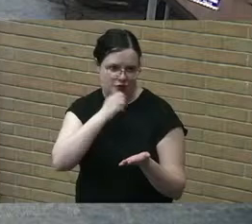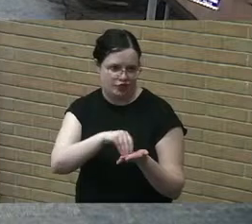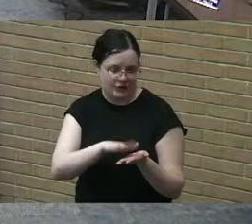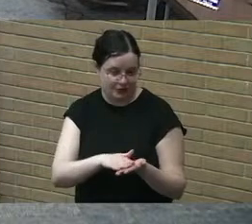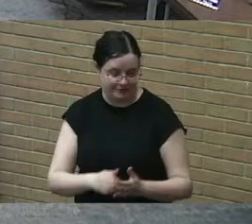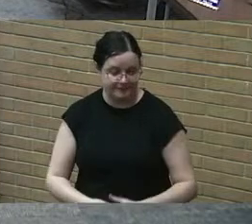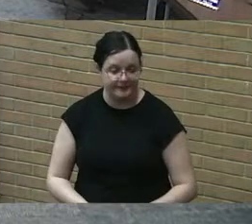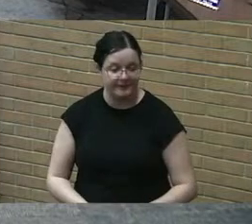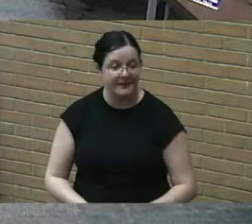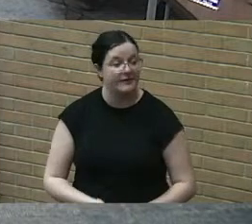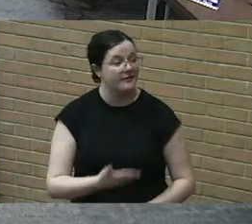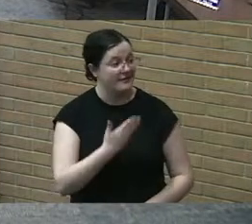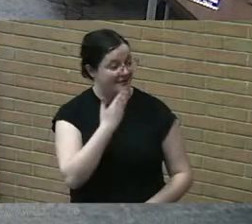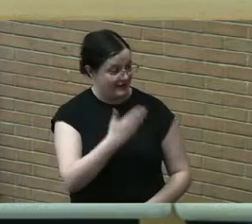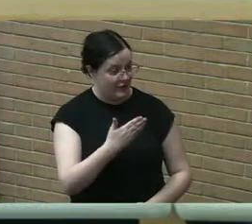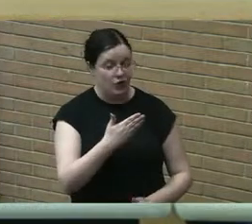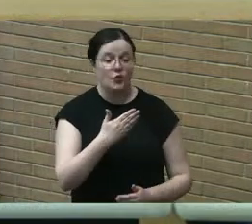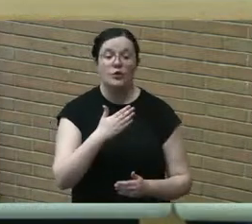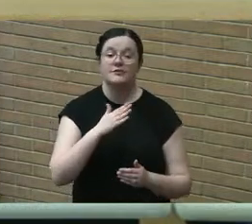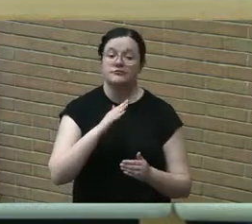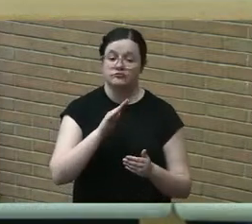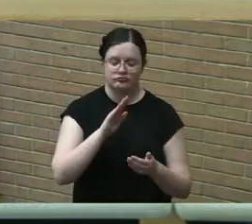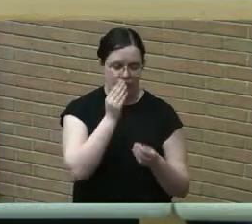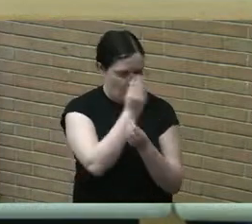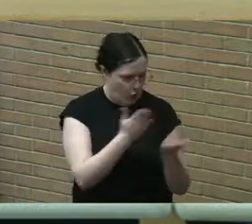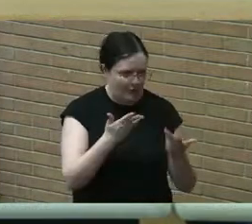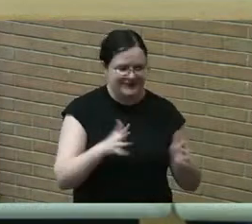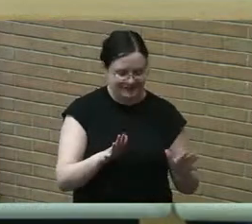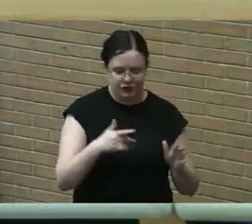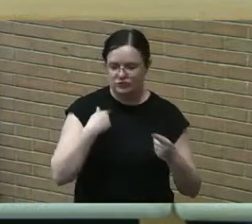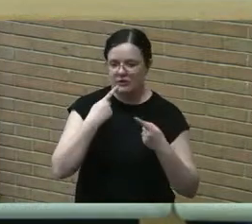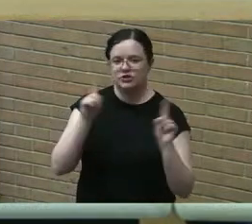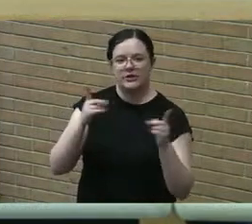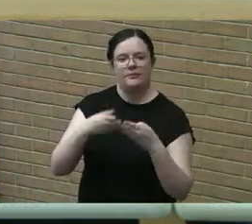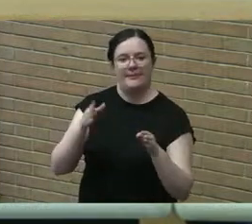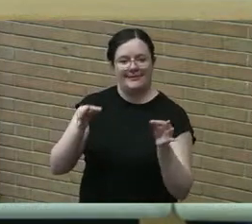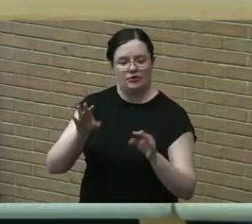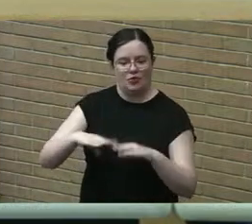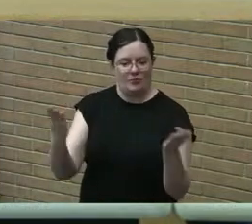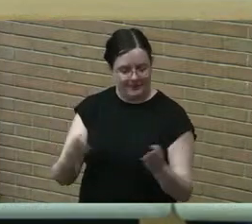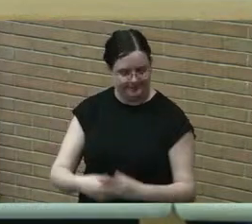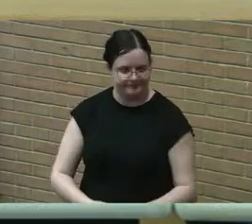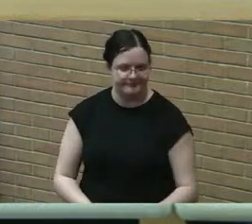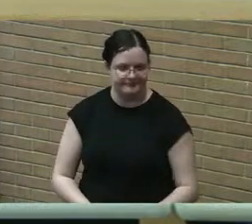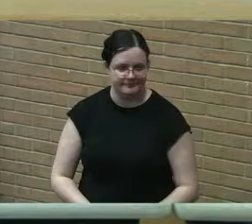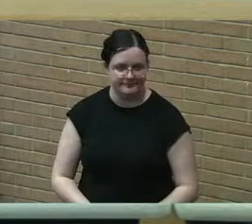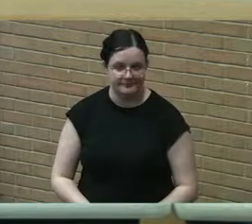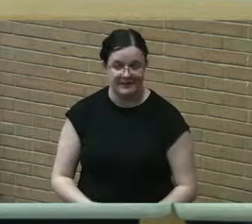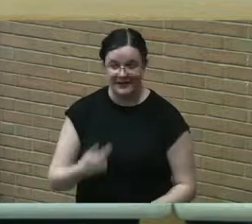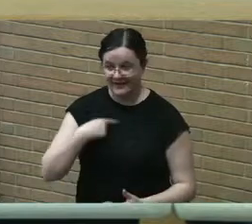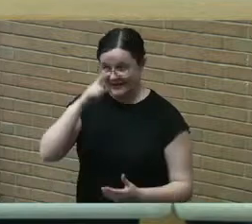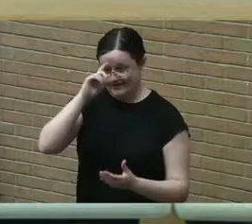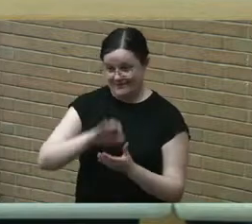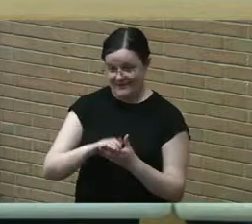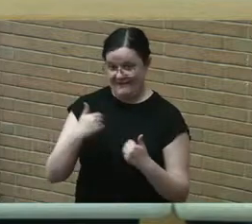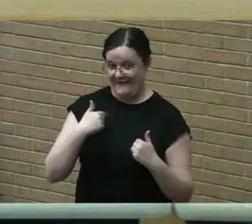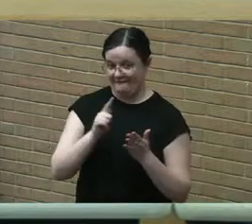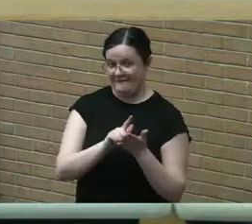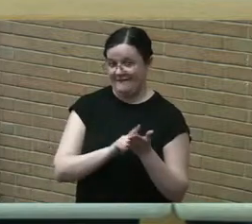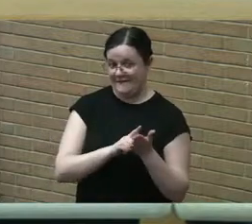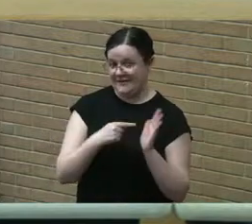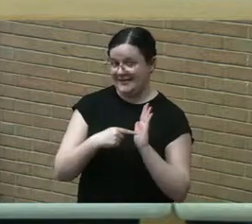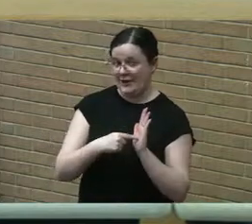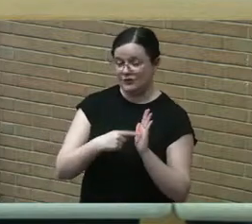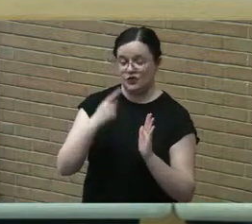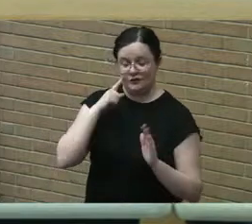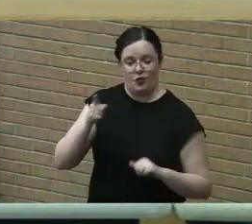Notice having been given, I declare this public hearing to be open, and I believe we have counsel for Jewish Senior Life